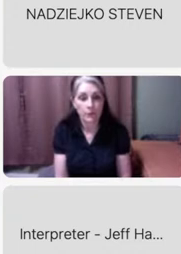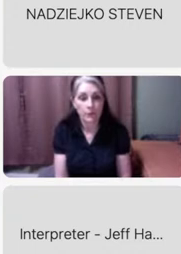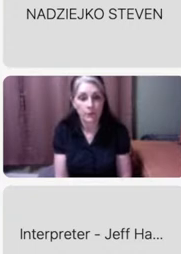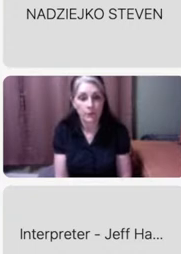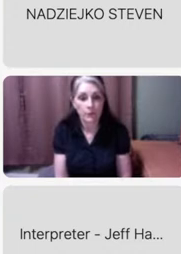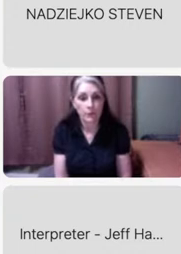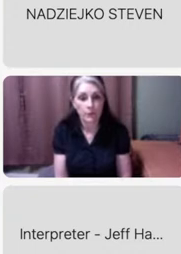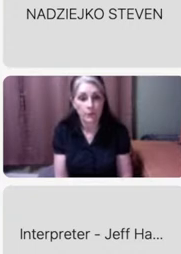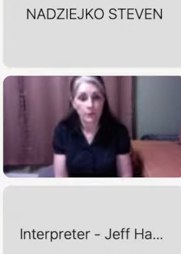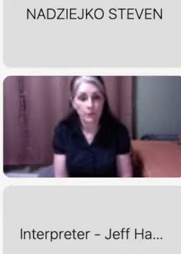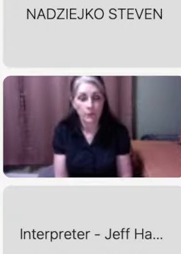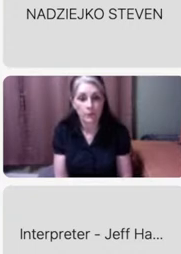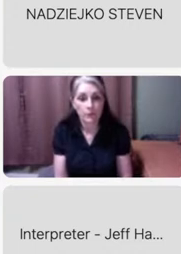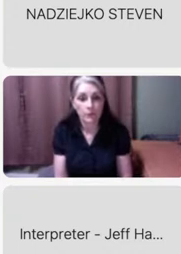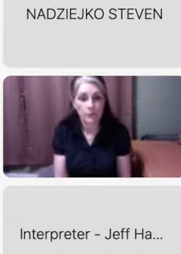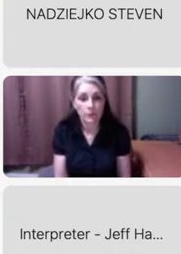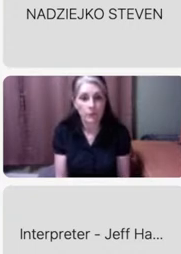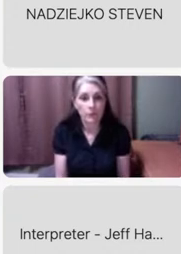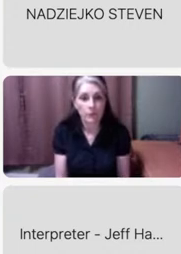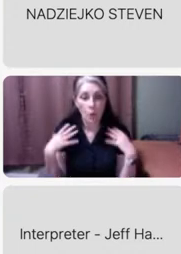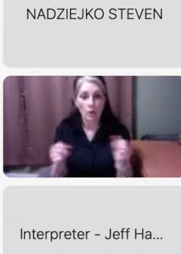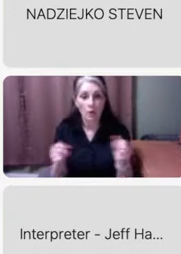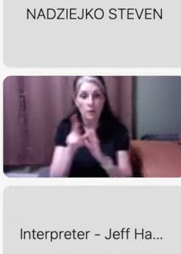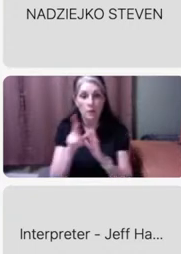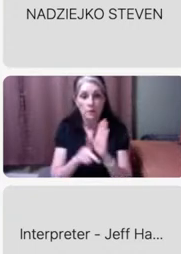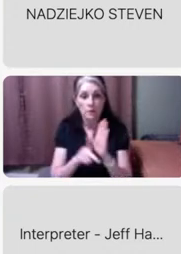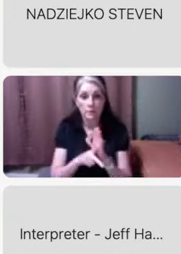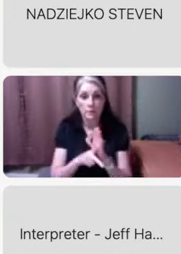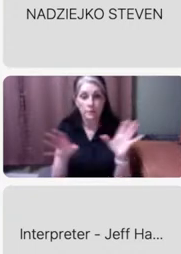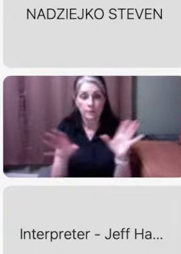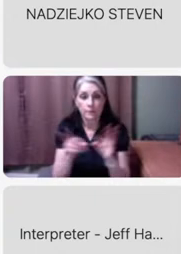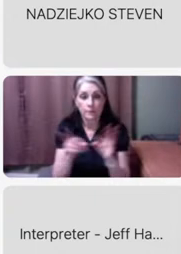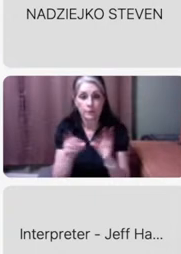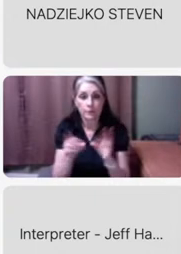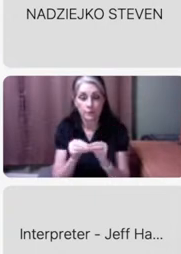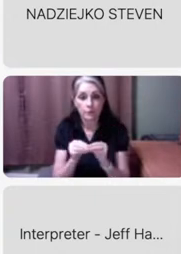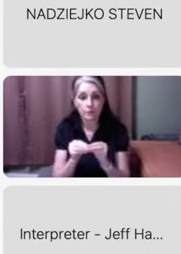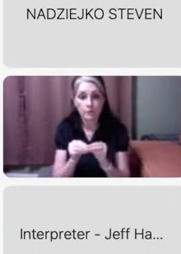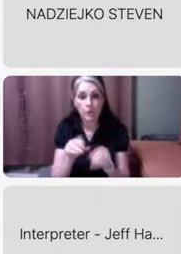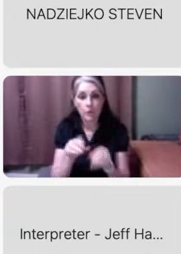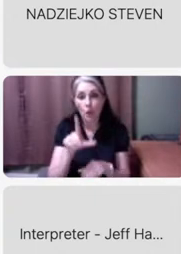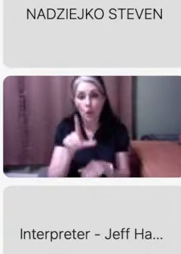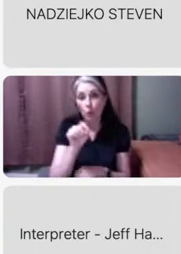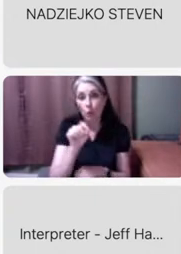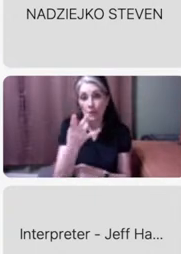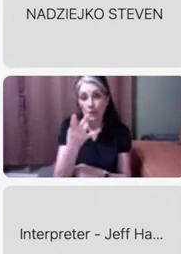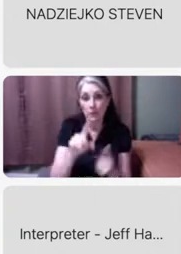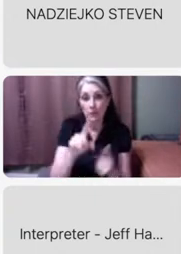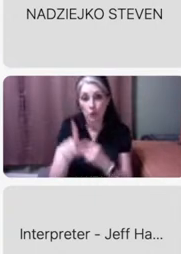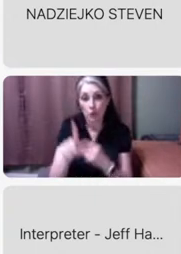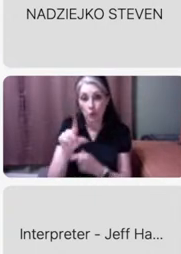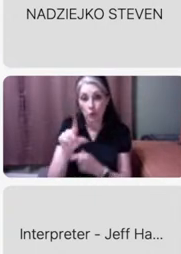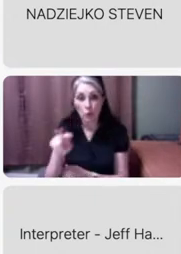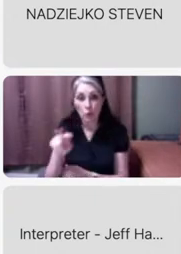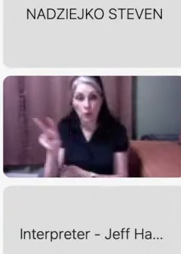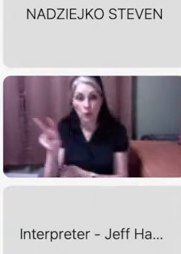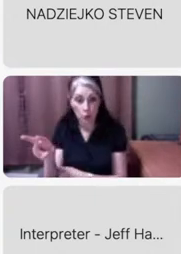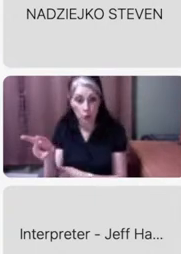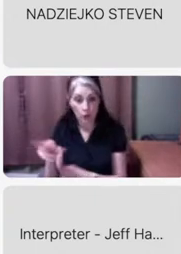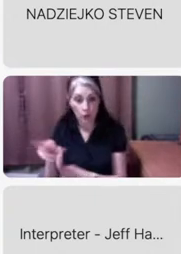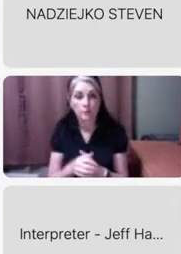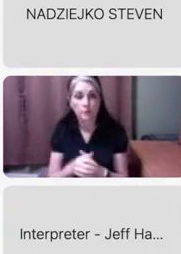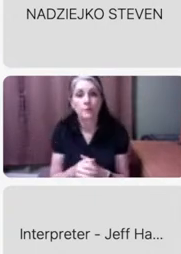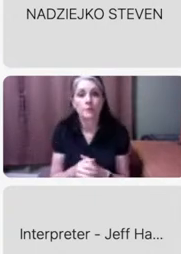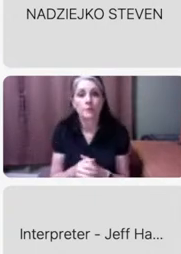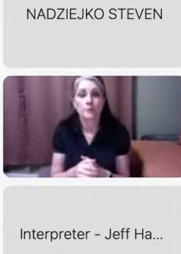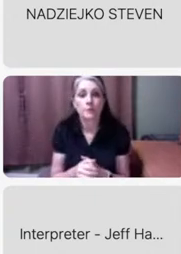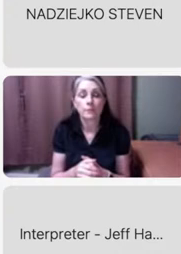the wellness committee got together from 2017 to 2022 it's made up of various